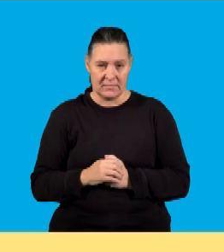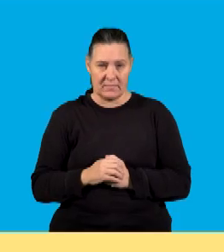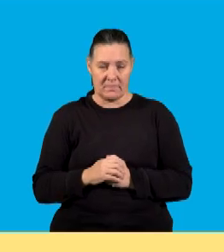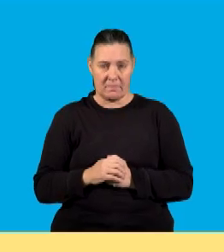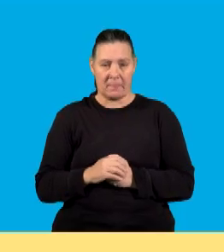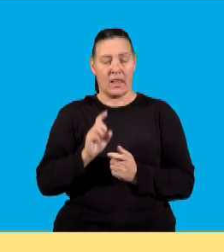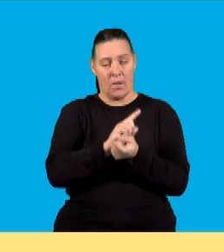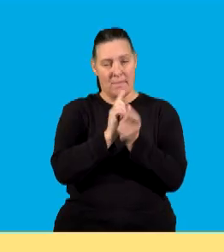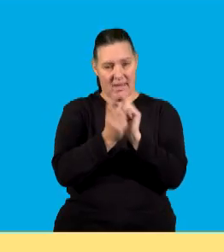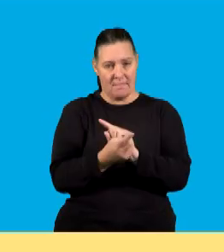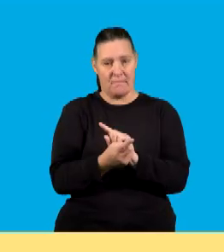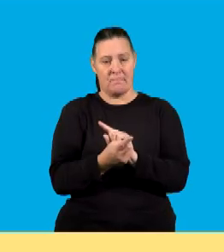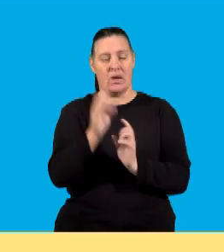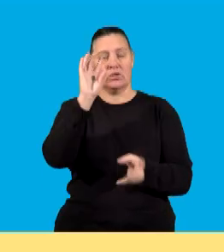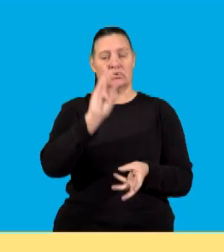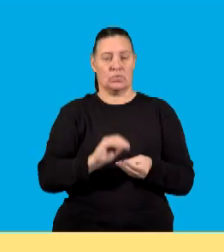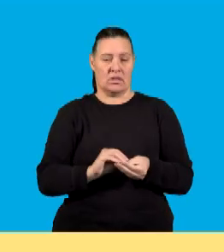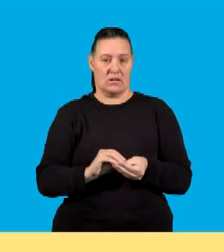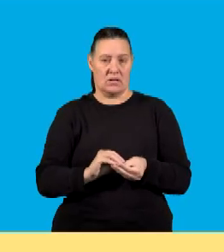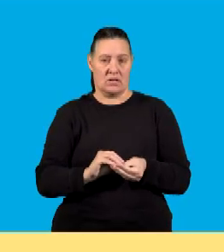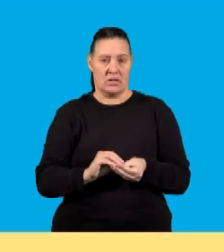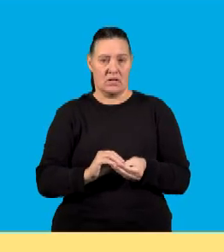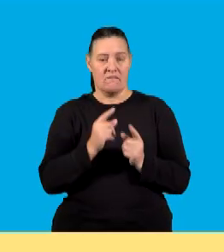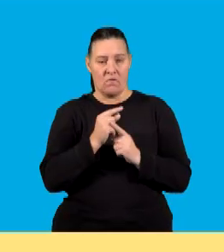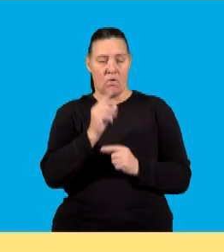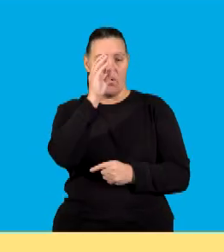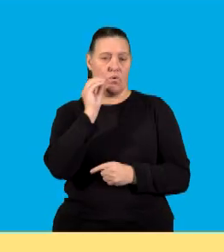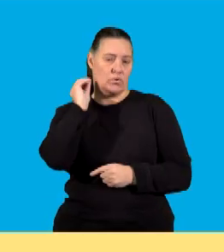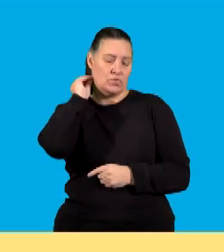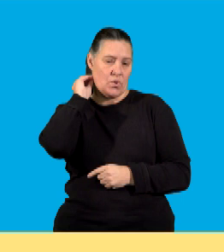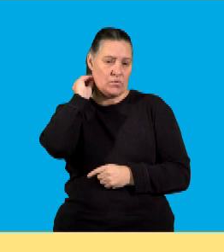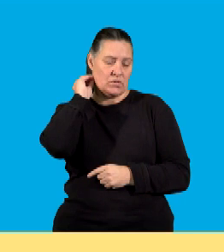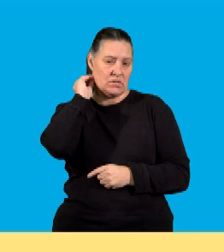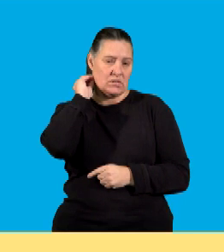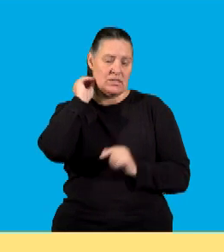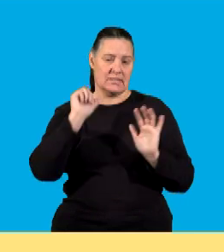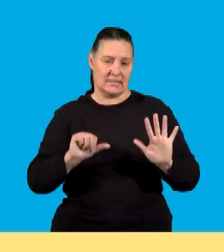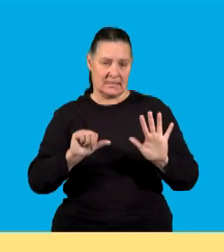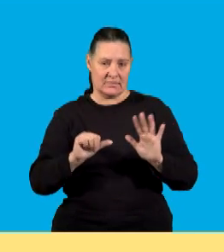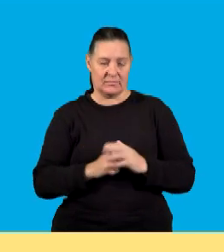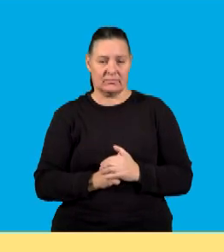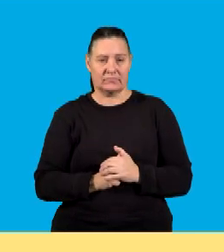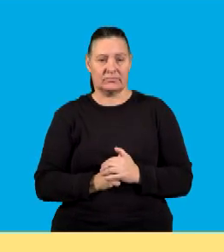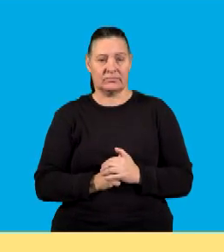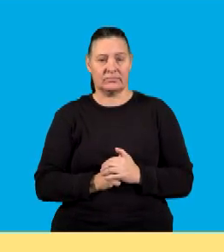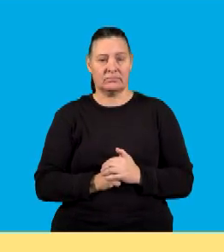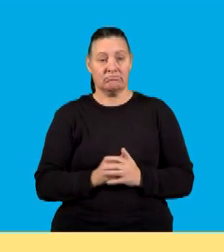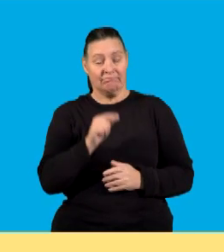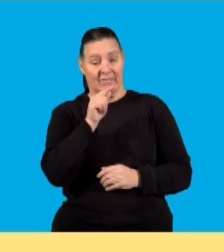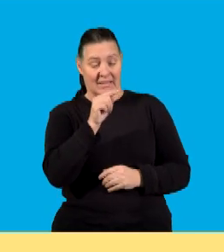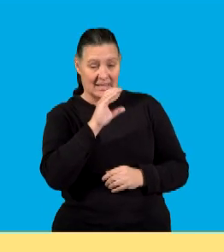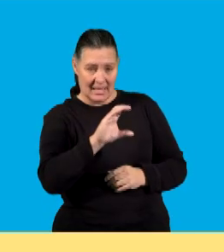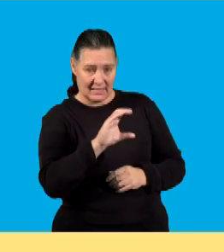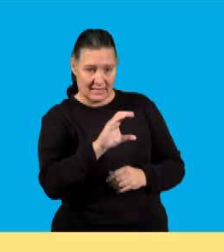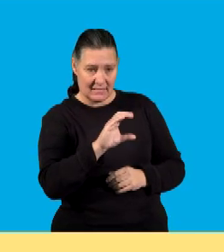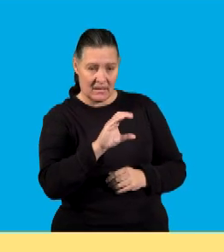110,000. That becomes now the total for my note number 6. In this case,